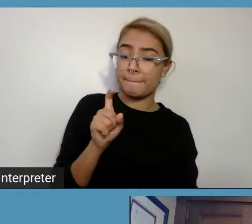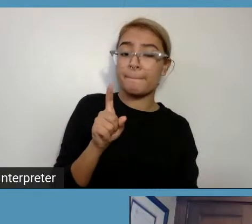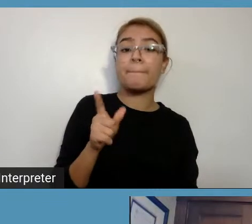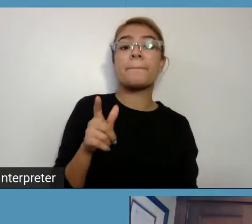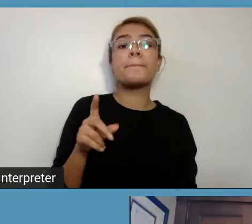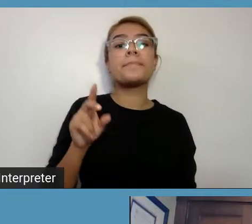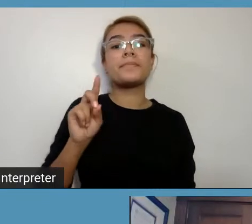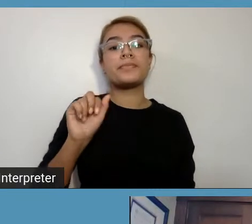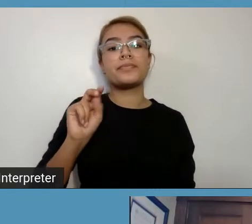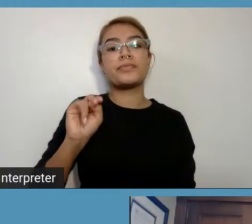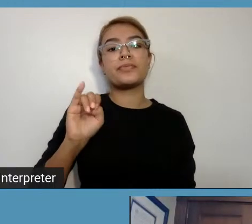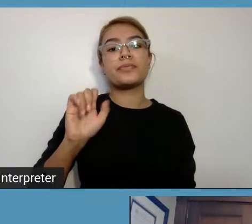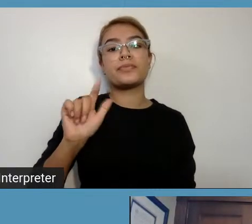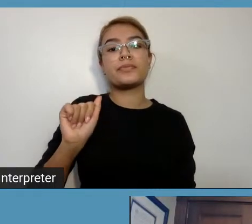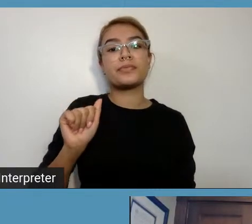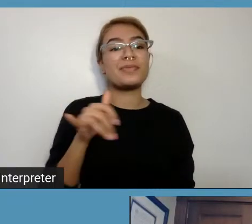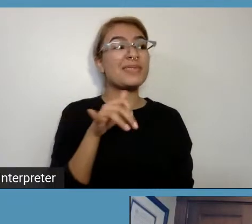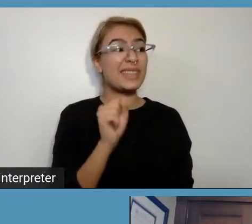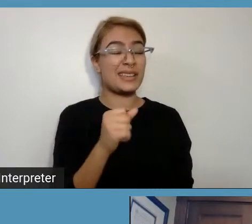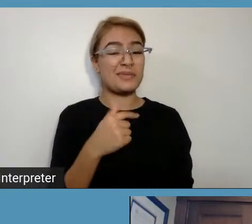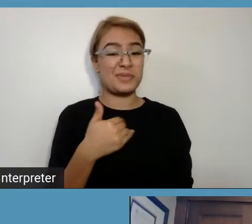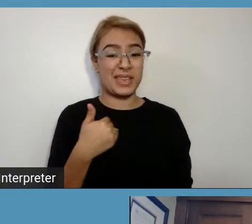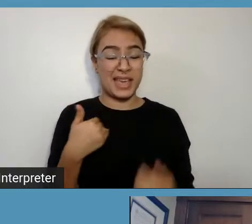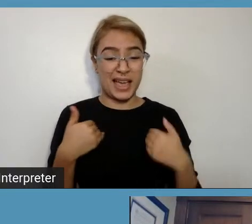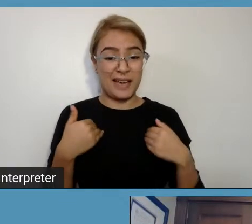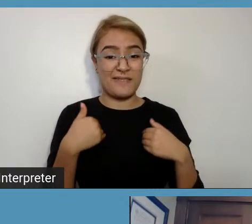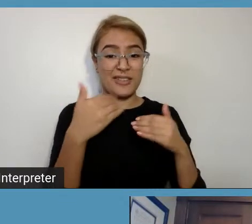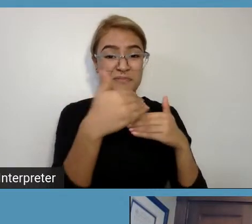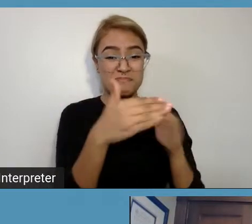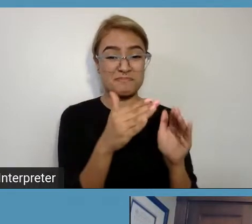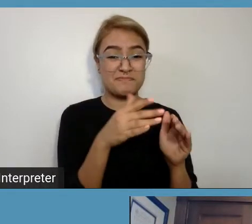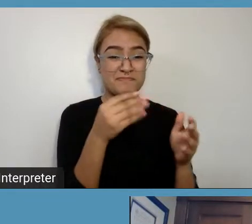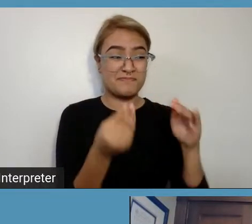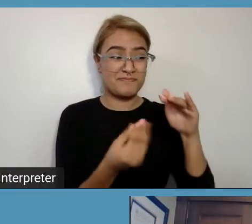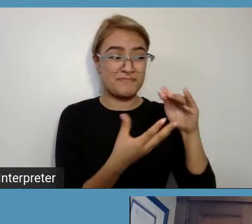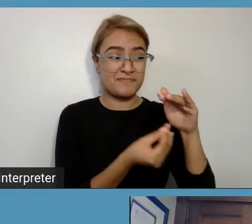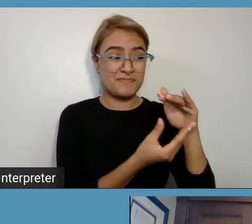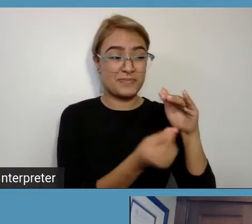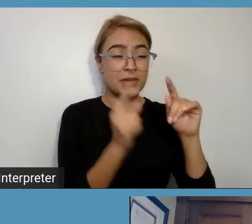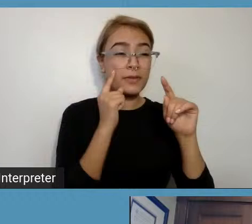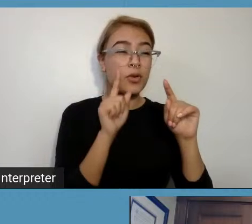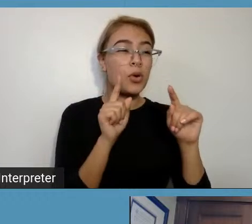a light box that we do a lot of our smaller objects scanning and stuff in.